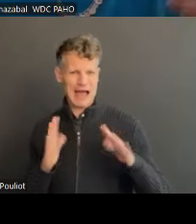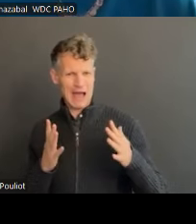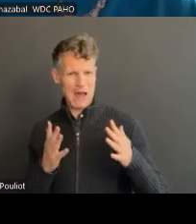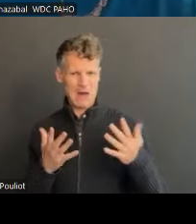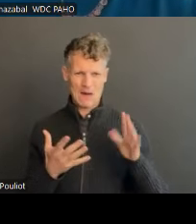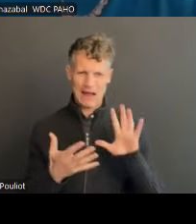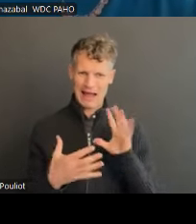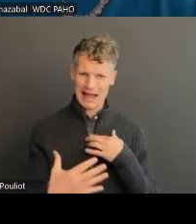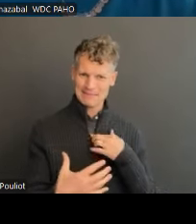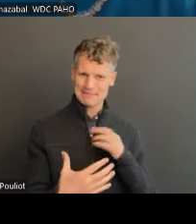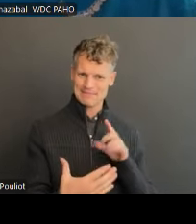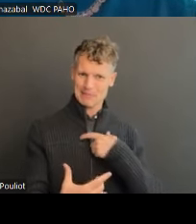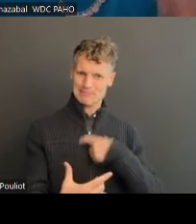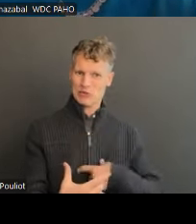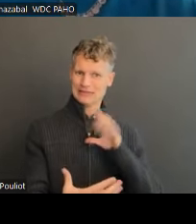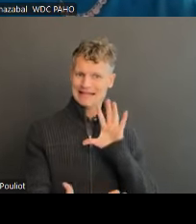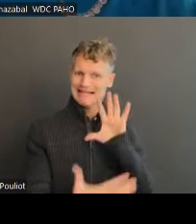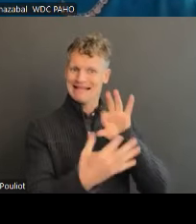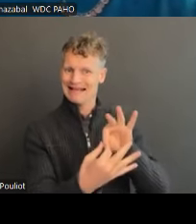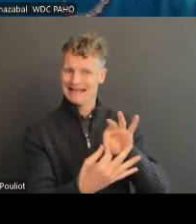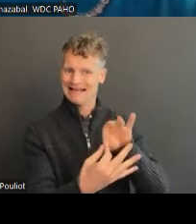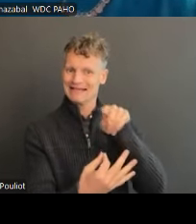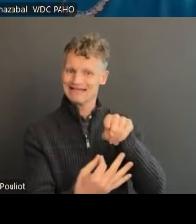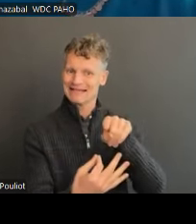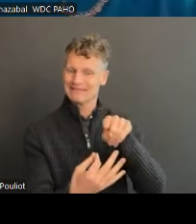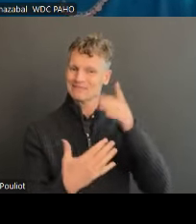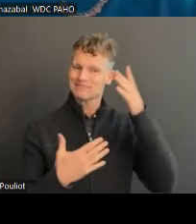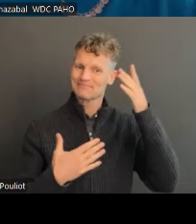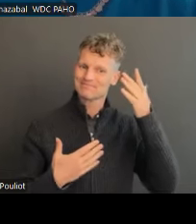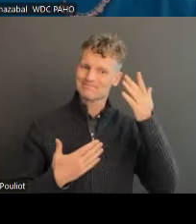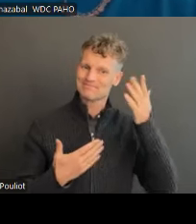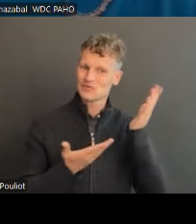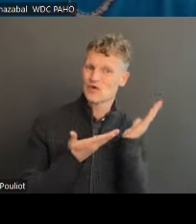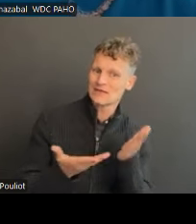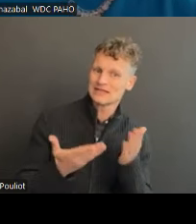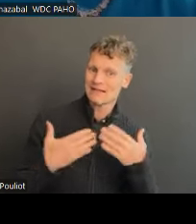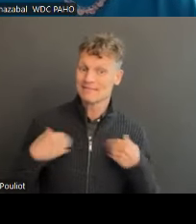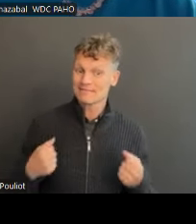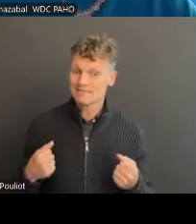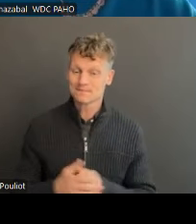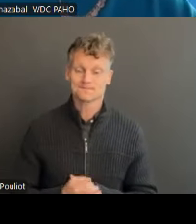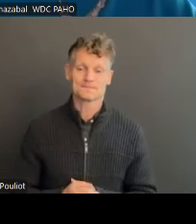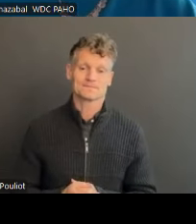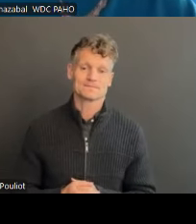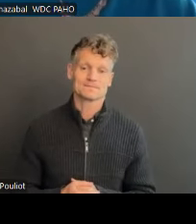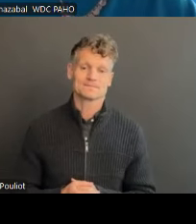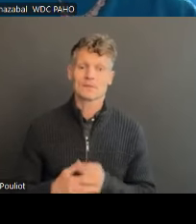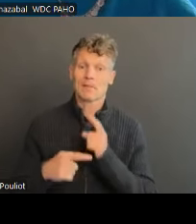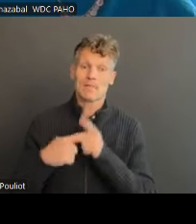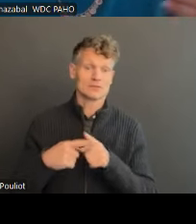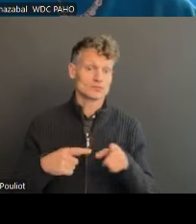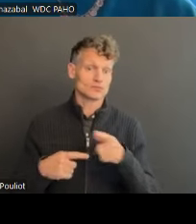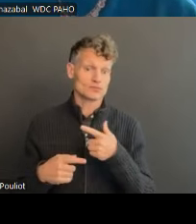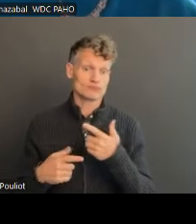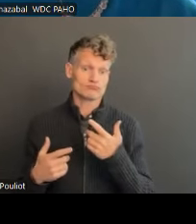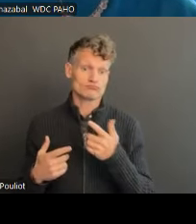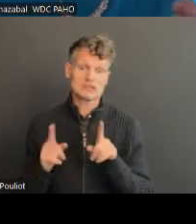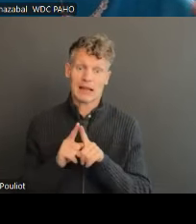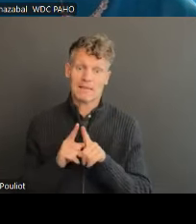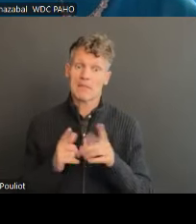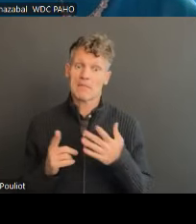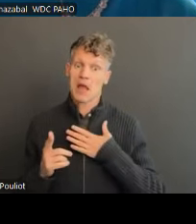cómo se health percibe un demand determinado and riesgo in o un perception, problema de how salud you y perceive enfermedad, y en a este caso certain risk, eliminación. health risk. Entonces, lo primero And que